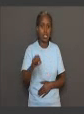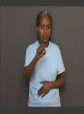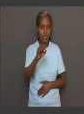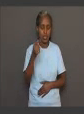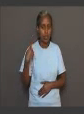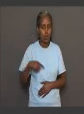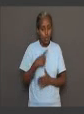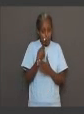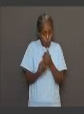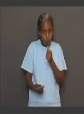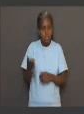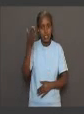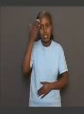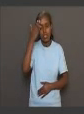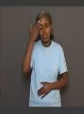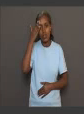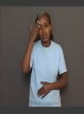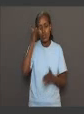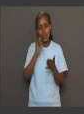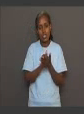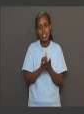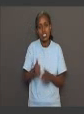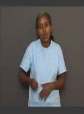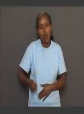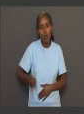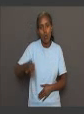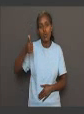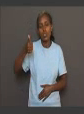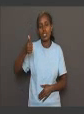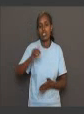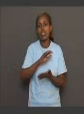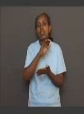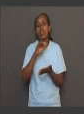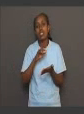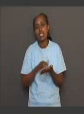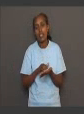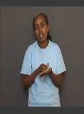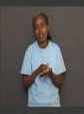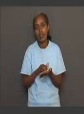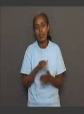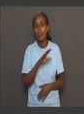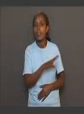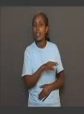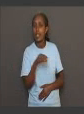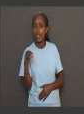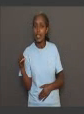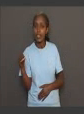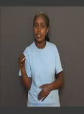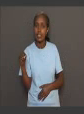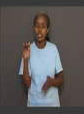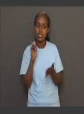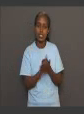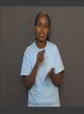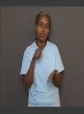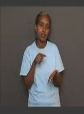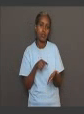We only know that its origin is the center and that a